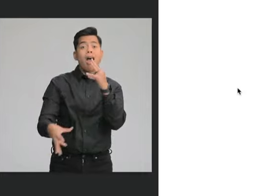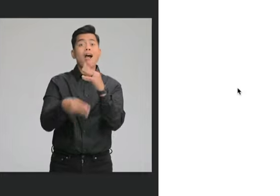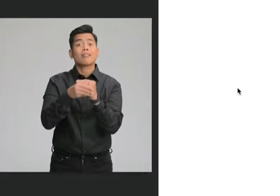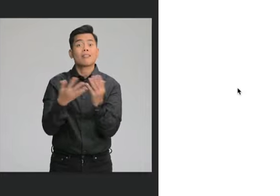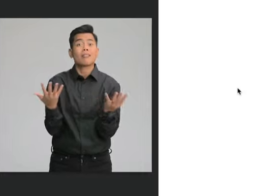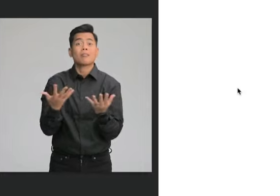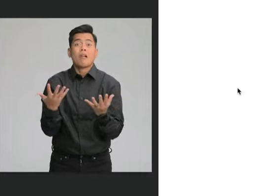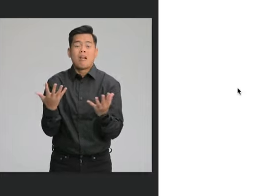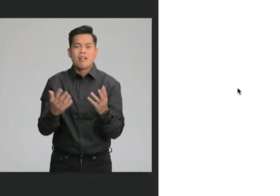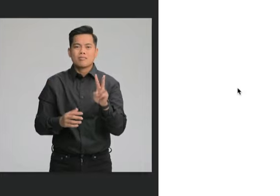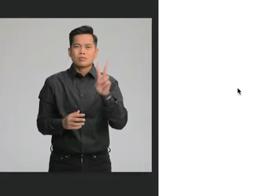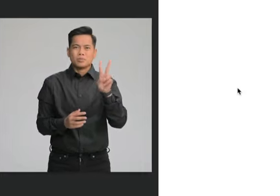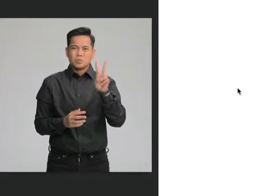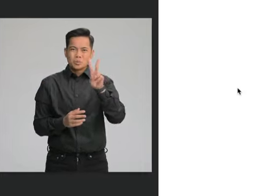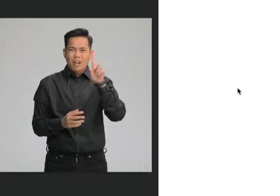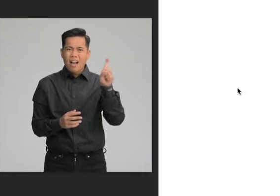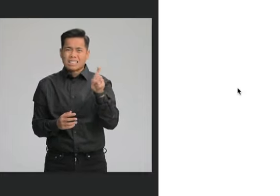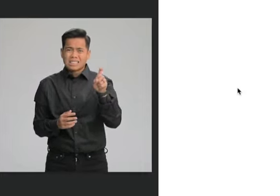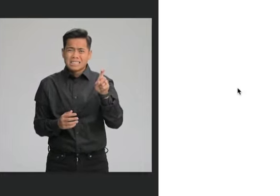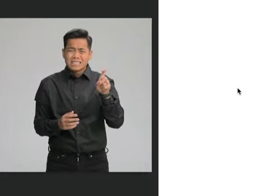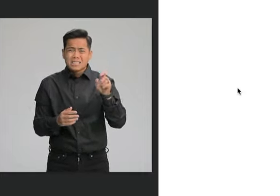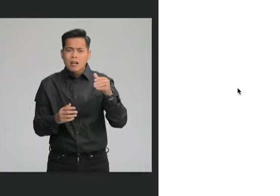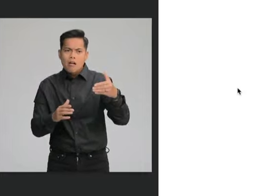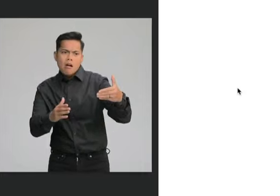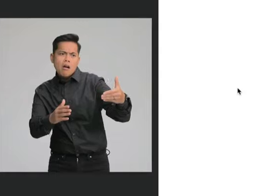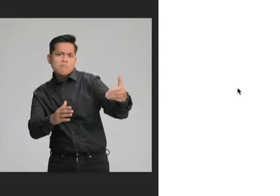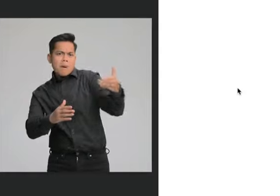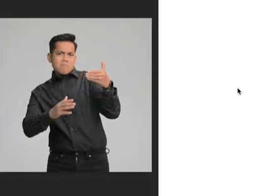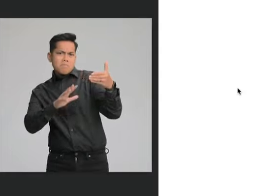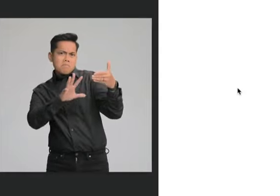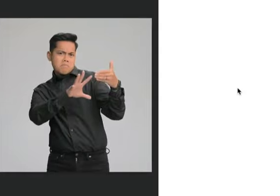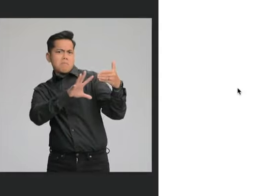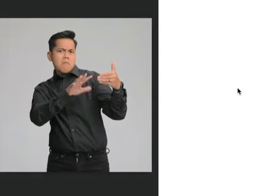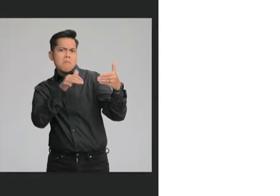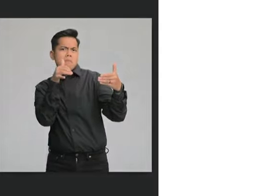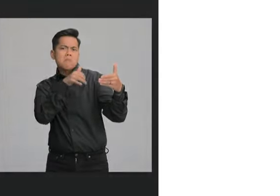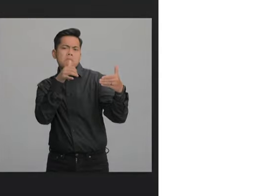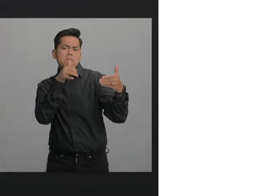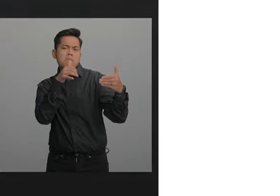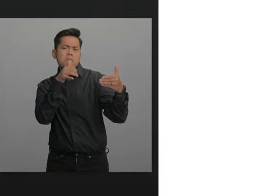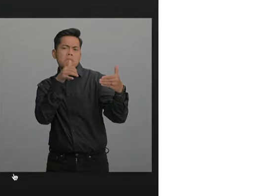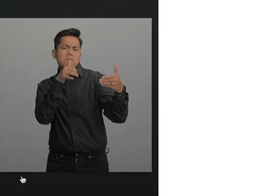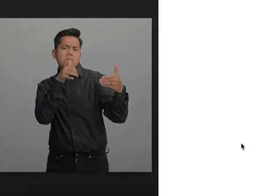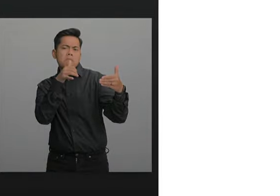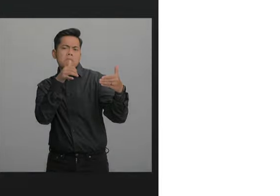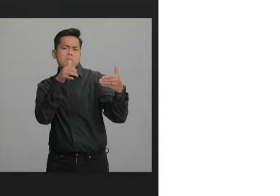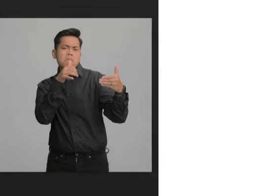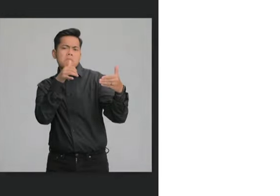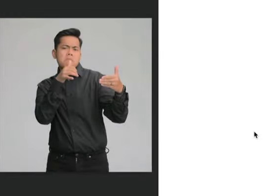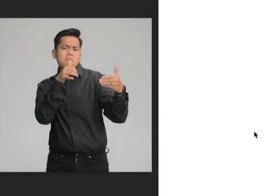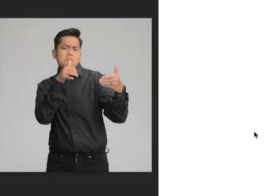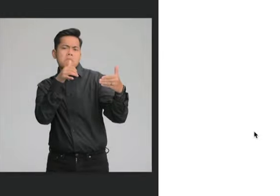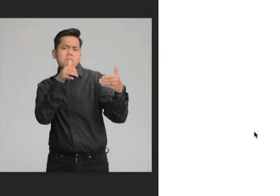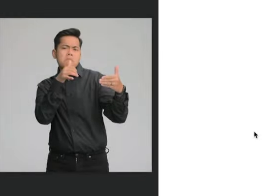system, adding a new 2x telephoto option for our users. Okay,